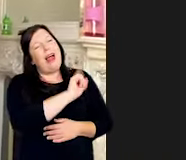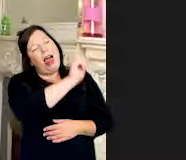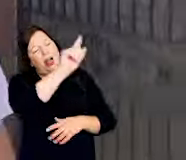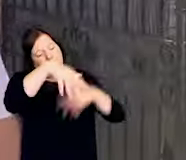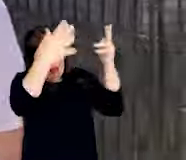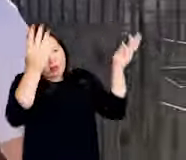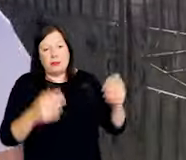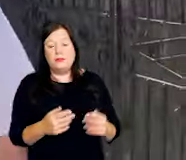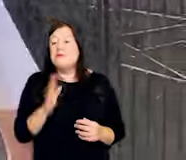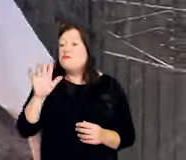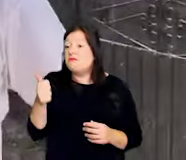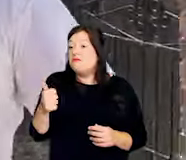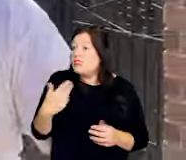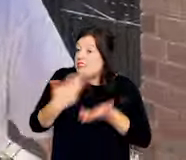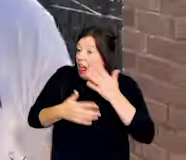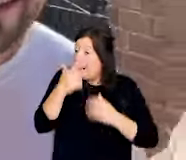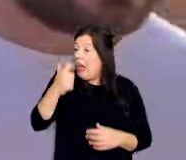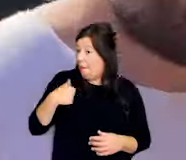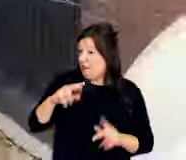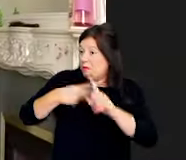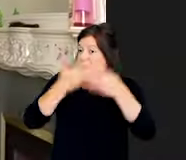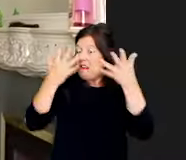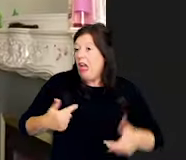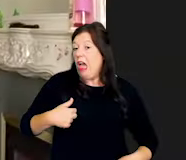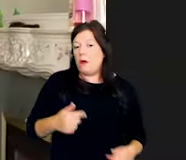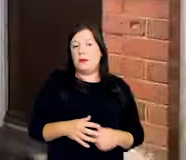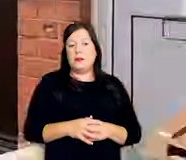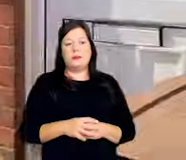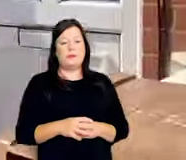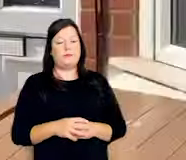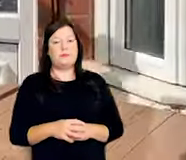okay? Good, because I'm coming round.